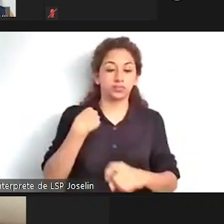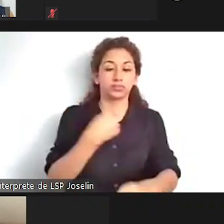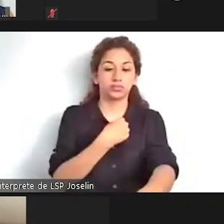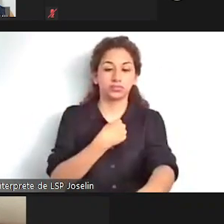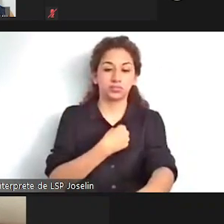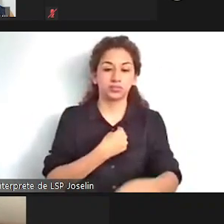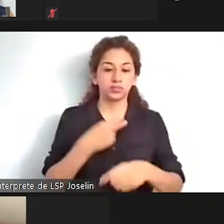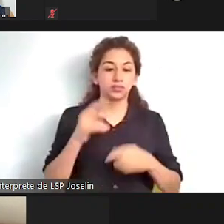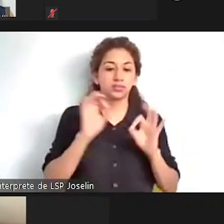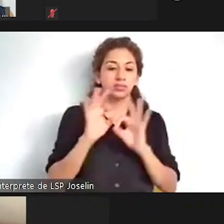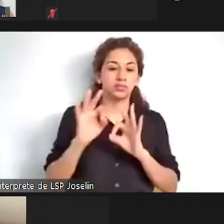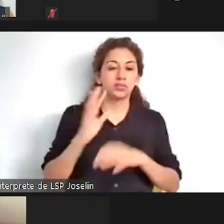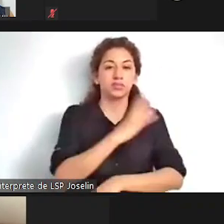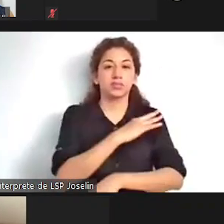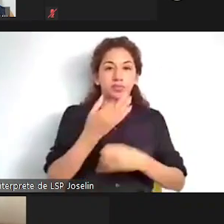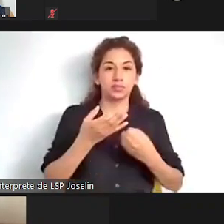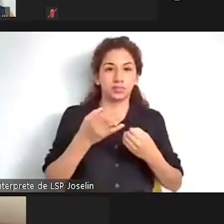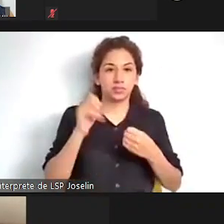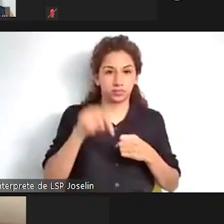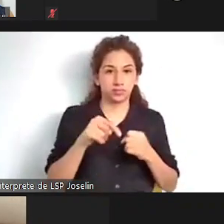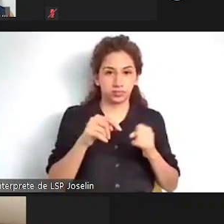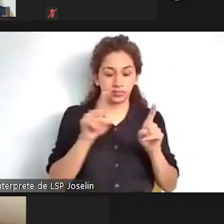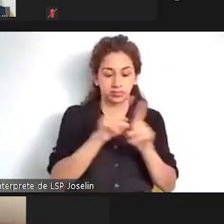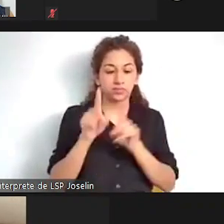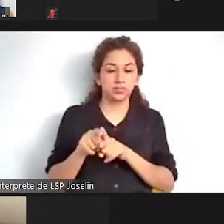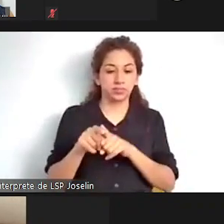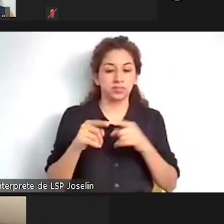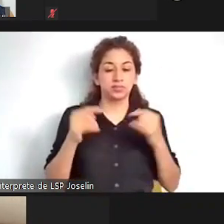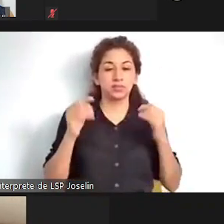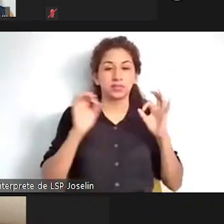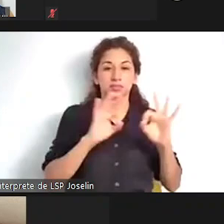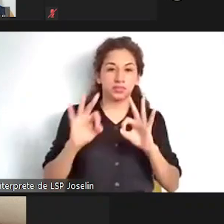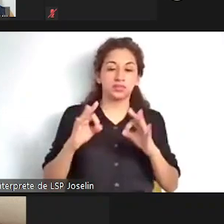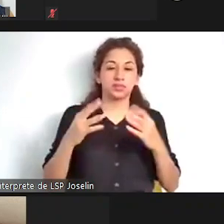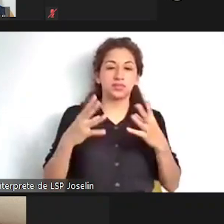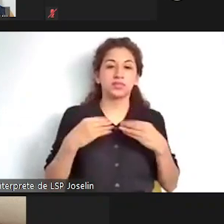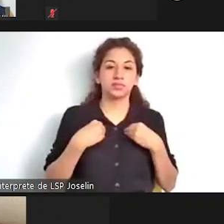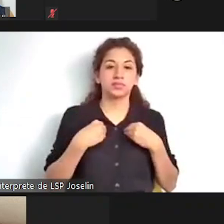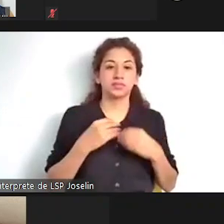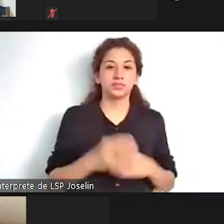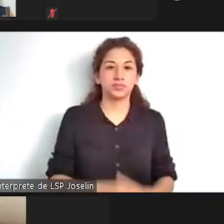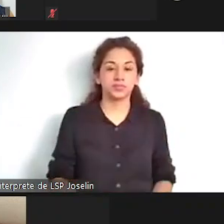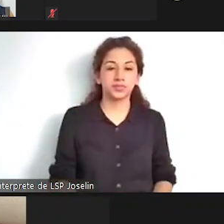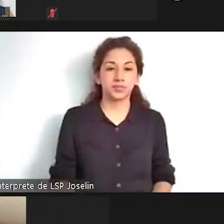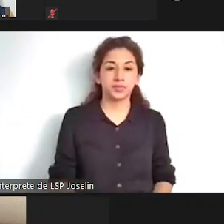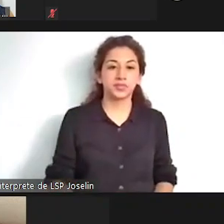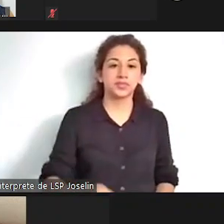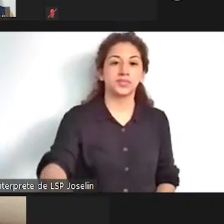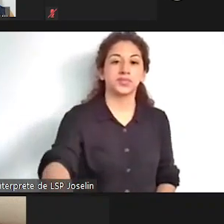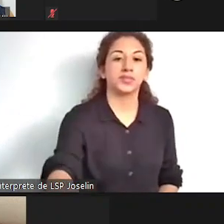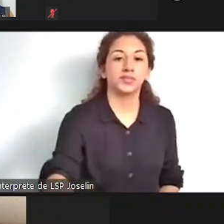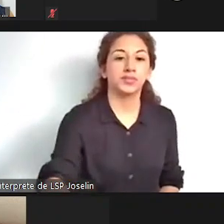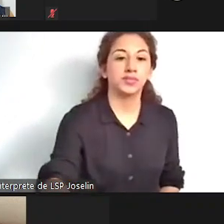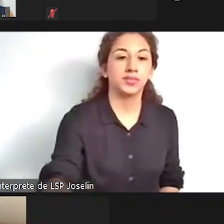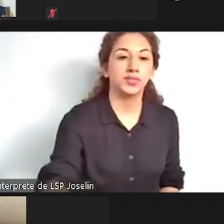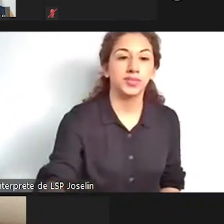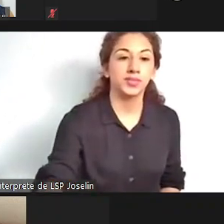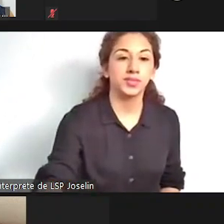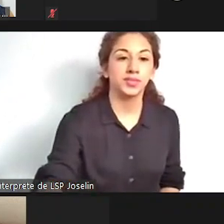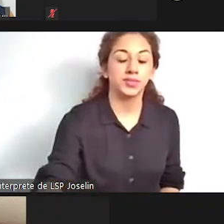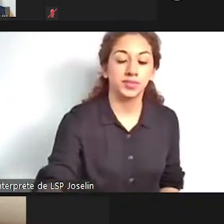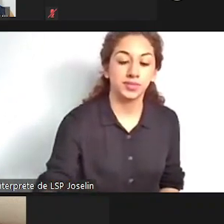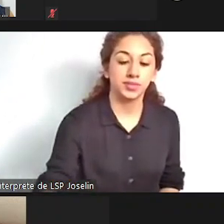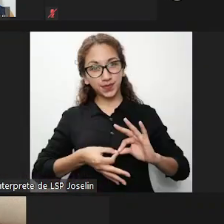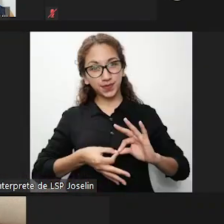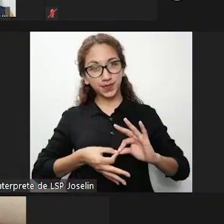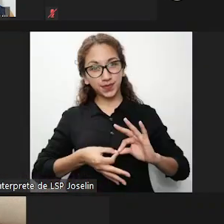190 we are in favor of this agreement to be ratified why do we believe in this agreement we believe in this agreement because